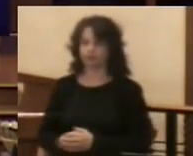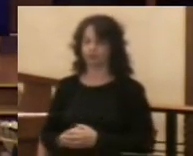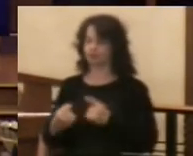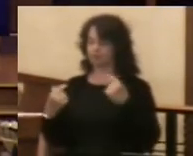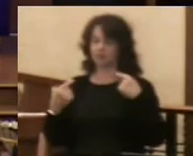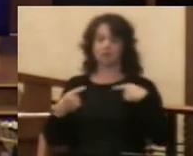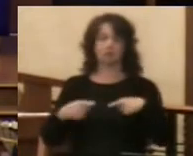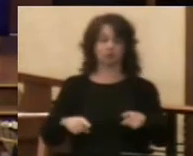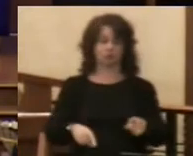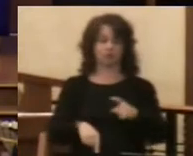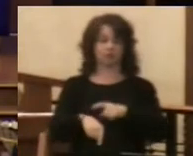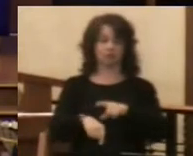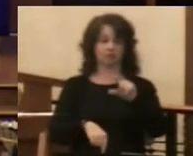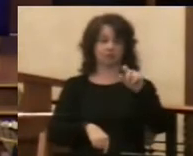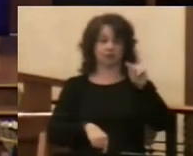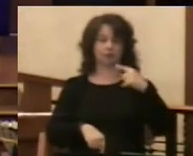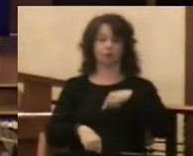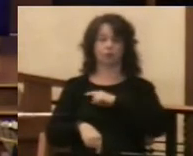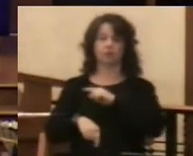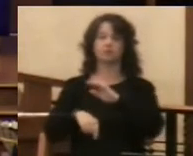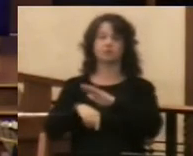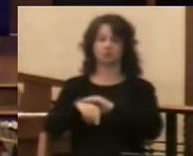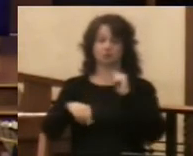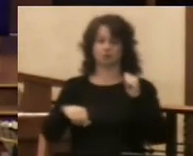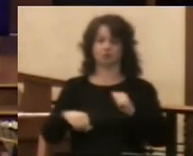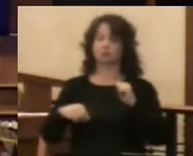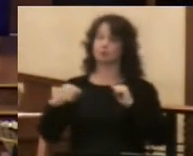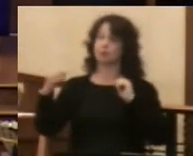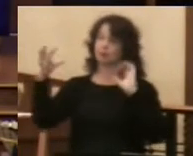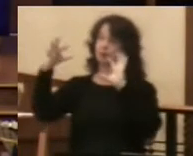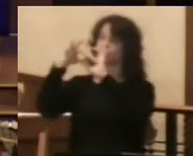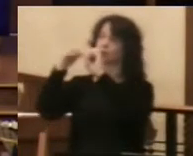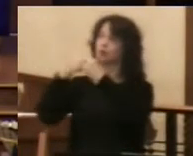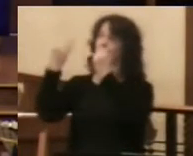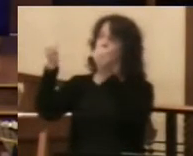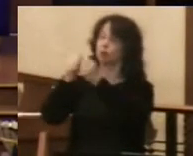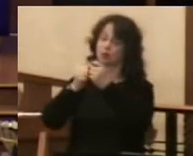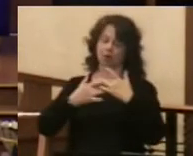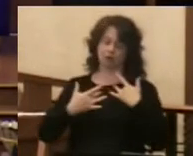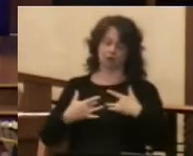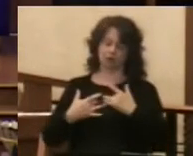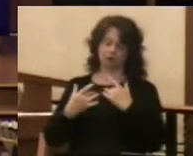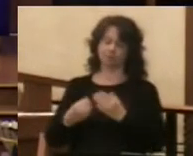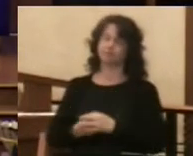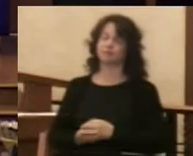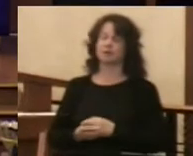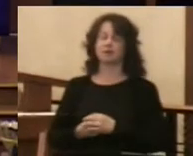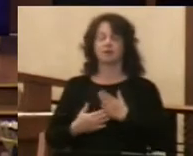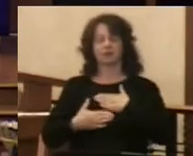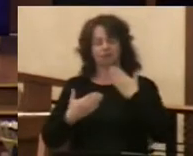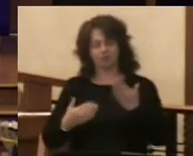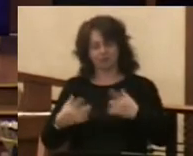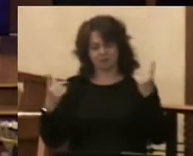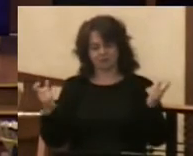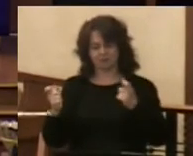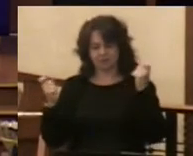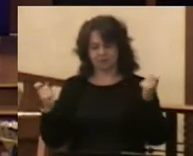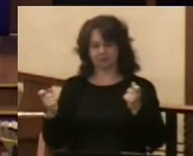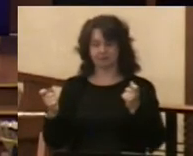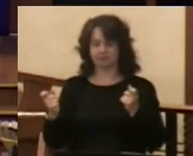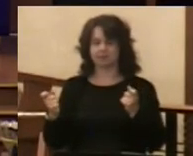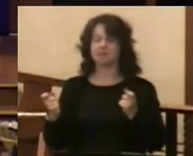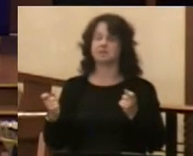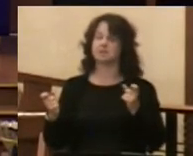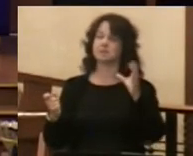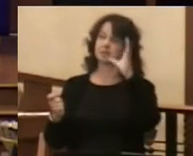During the season of Lent, we are called to return to the Lord with all our heart. Let us confess our sin and seek reconciliation with